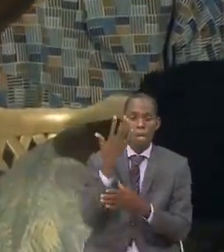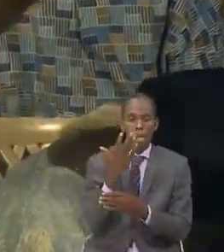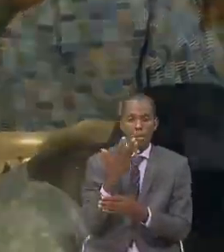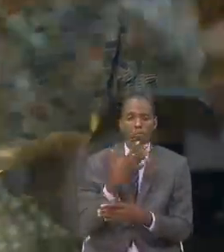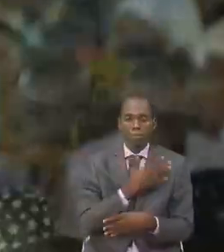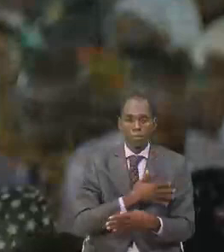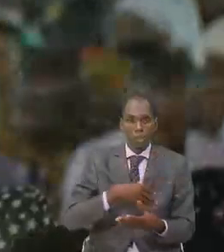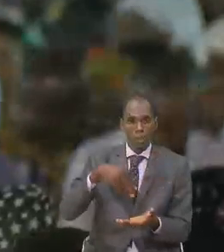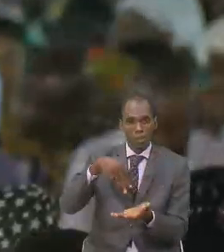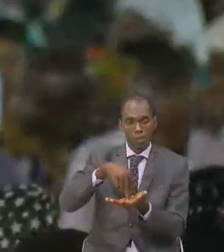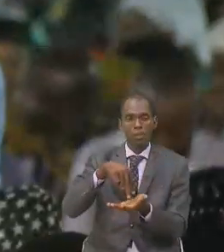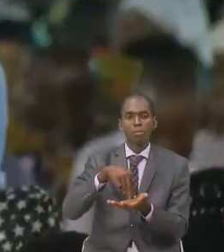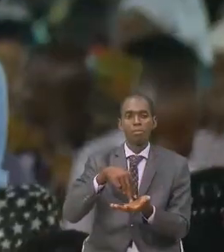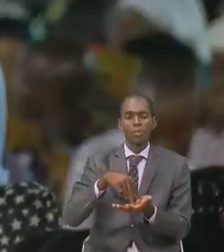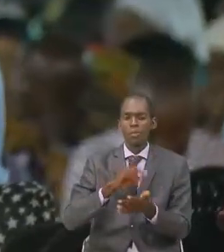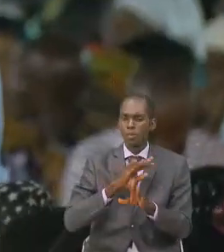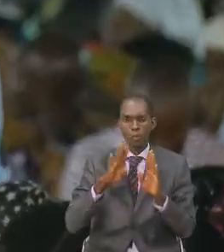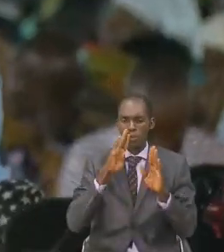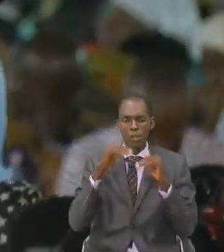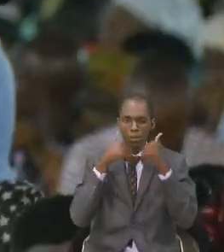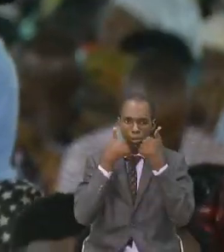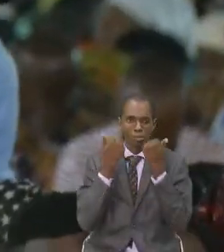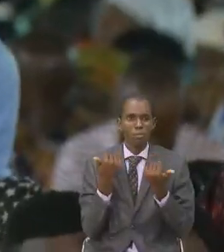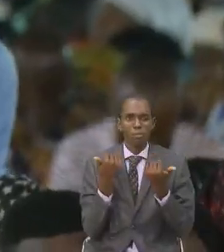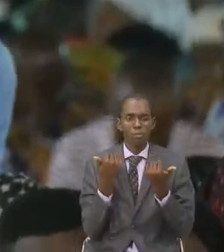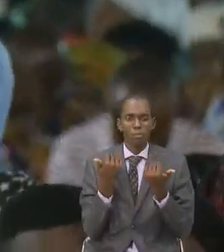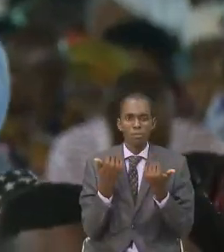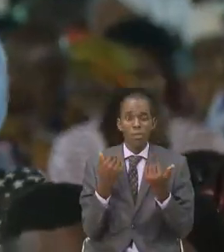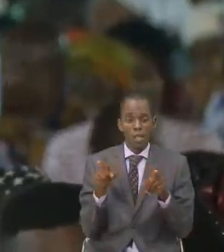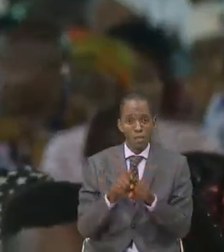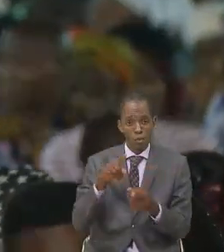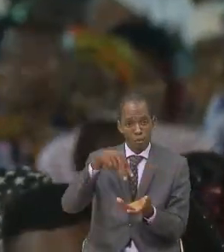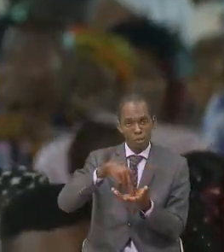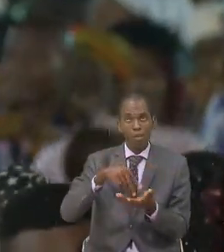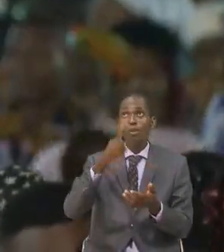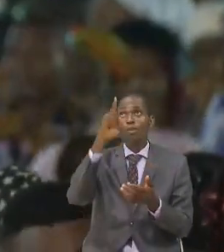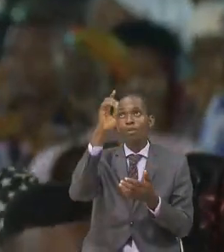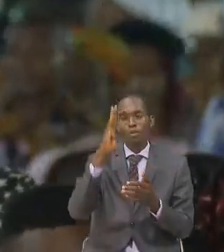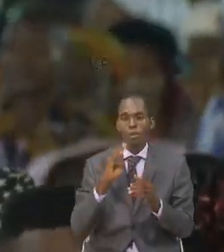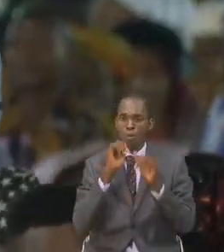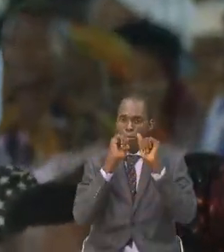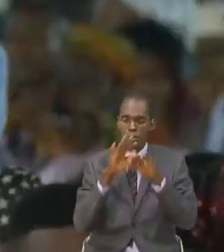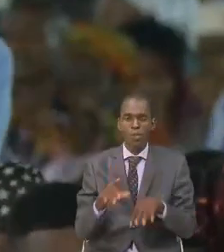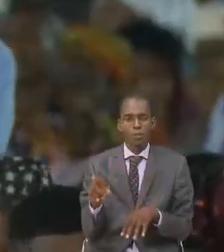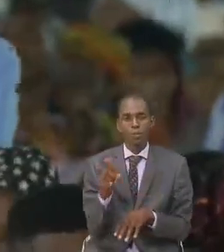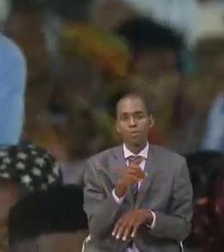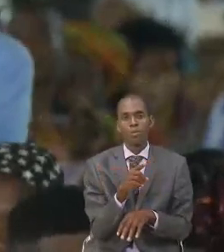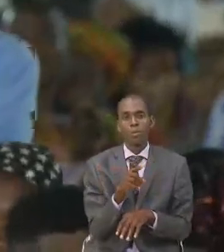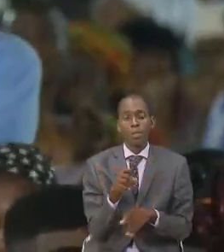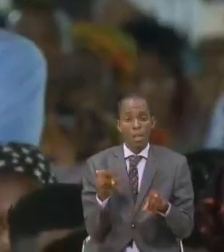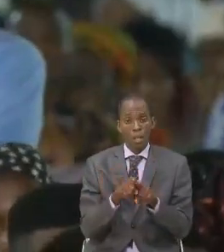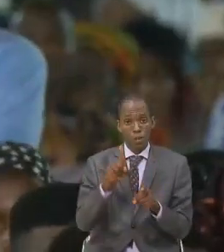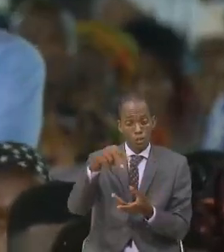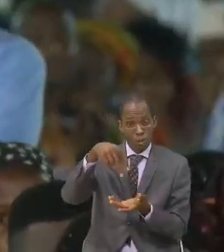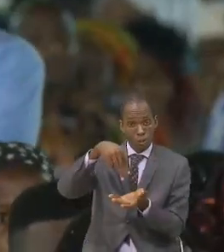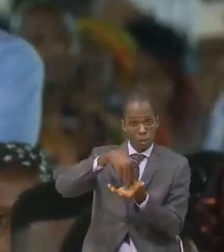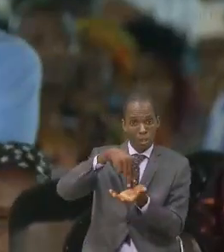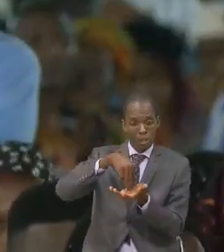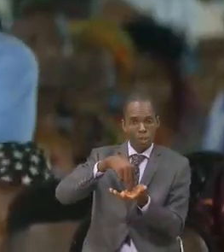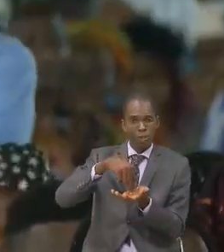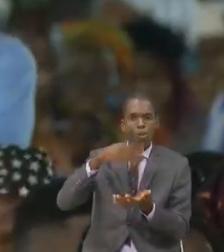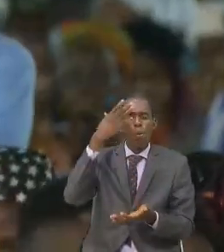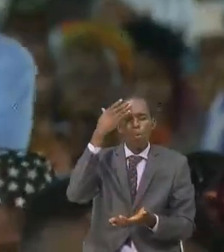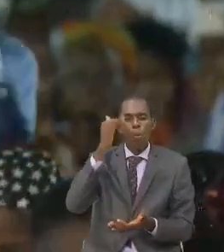feet. Stand up on your feet. God bless you. That's good. Stand up, stand